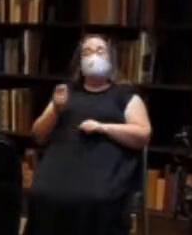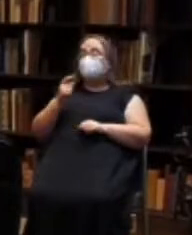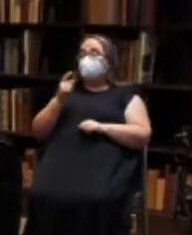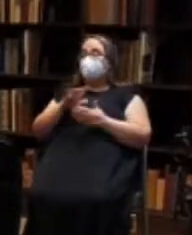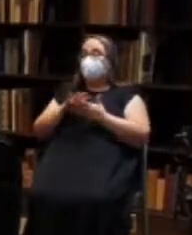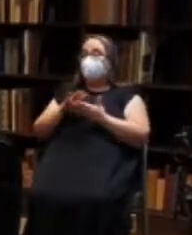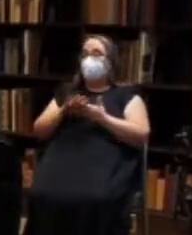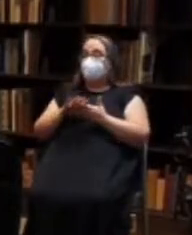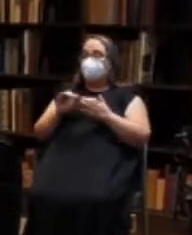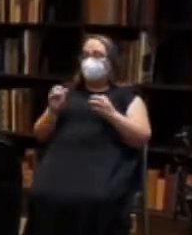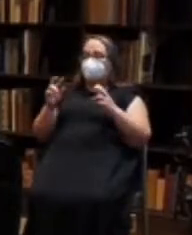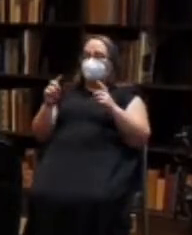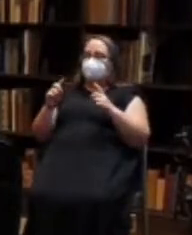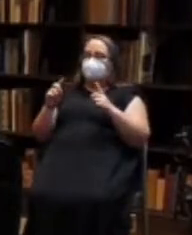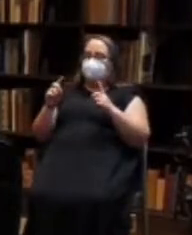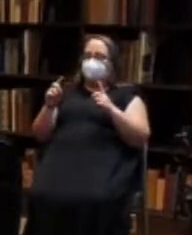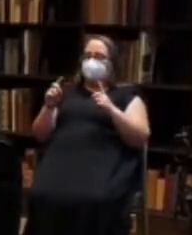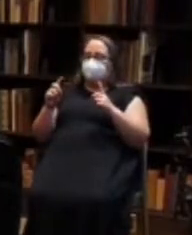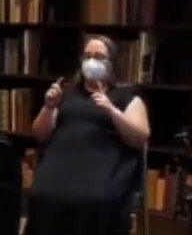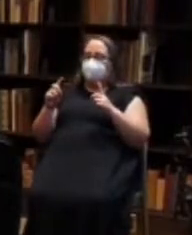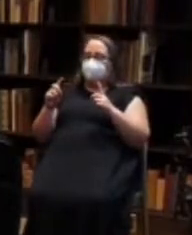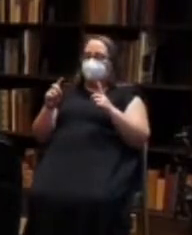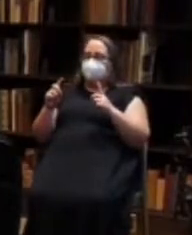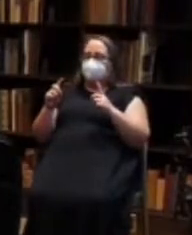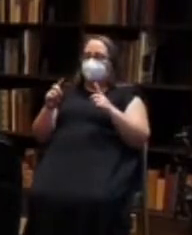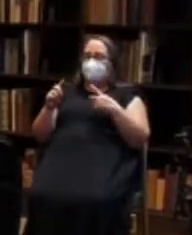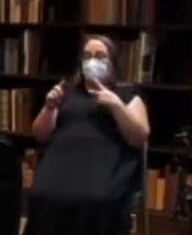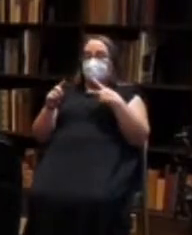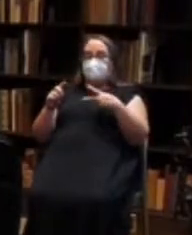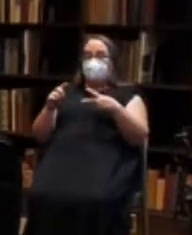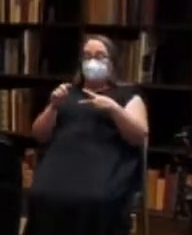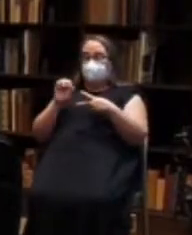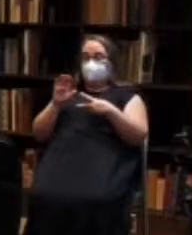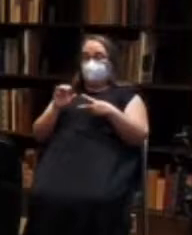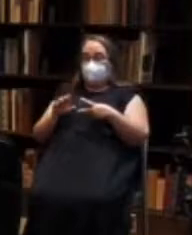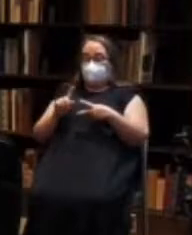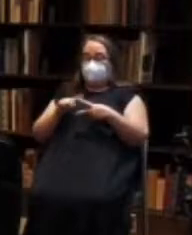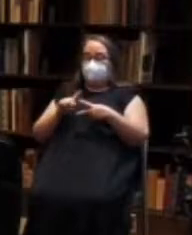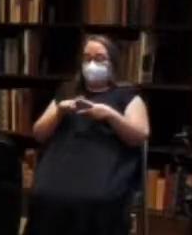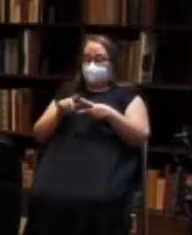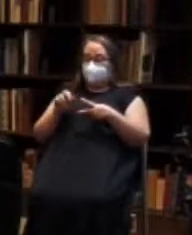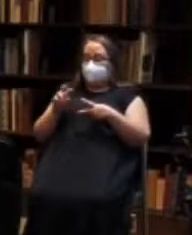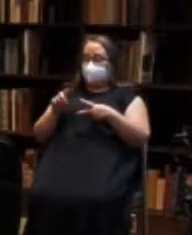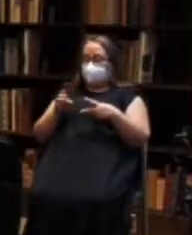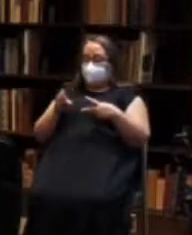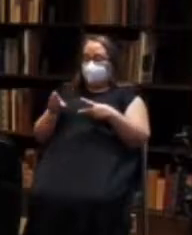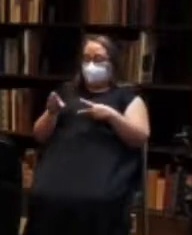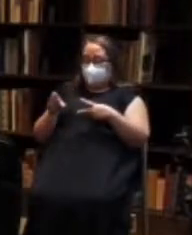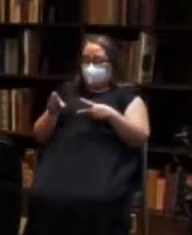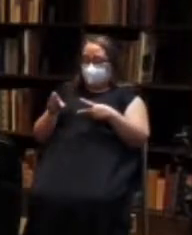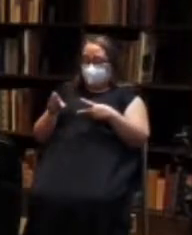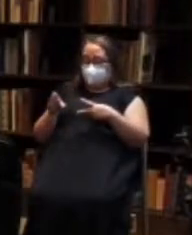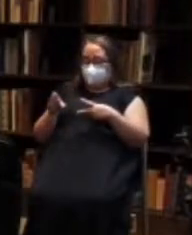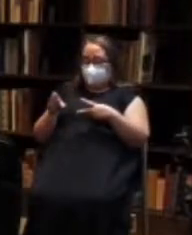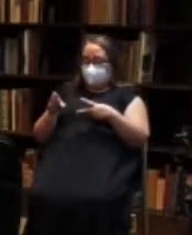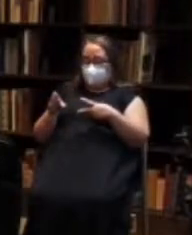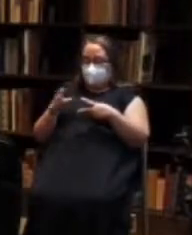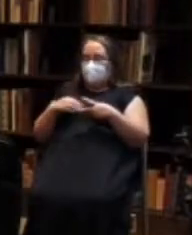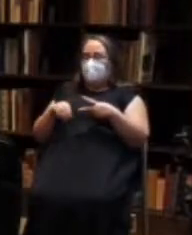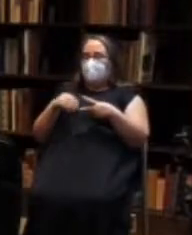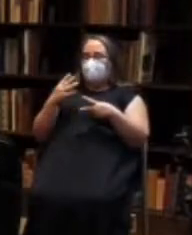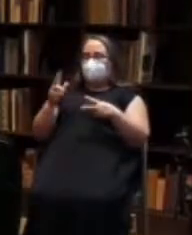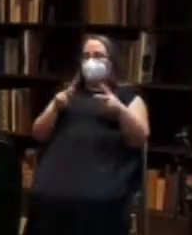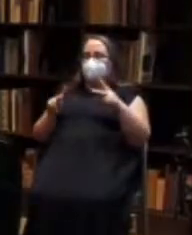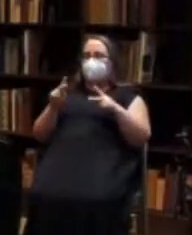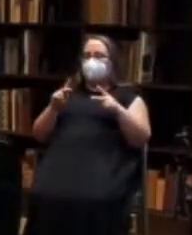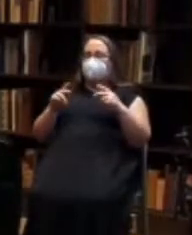School, education was sort of two-pronged. On one hand, education was a way that white